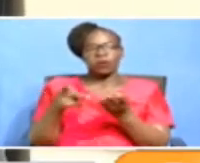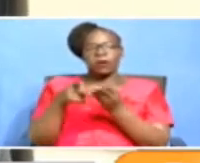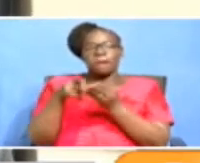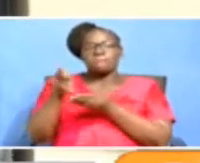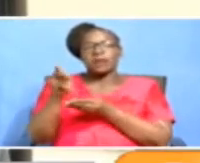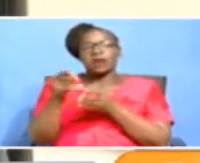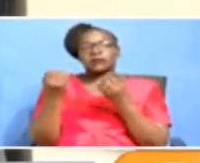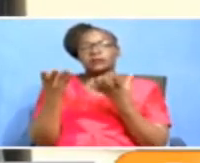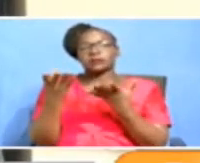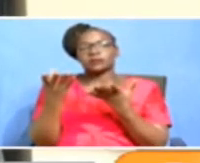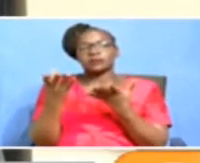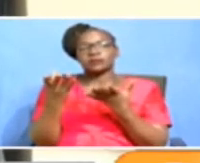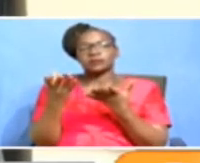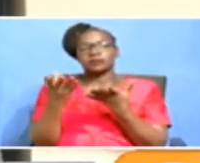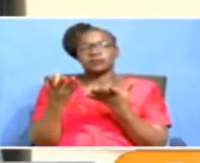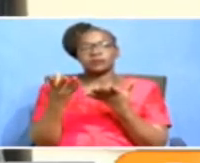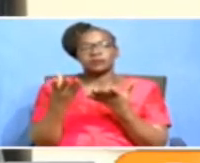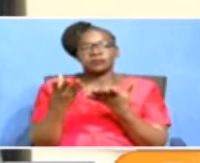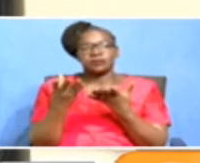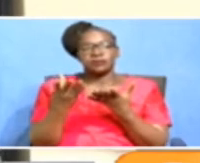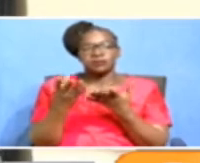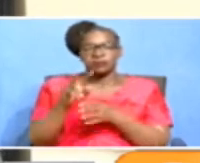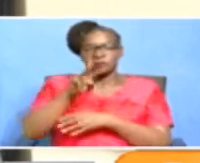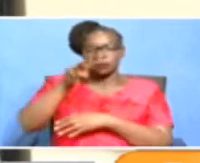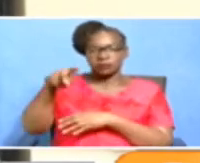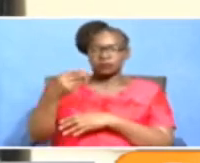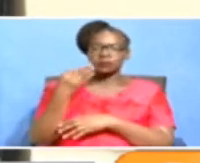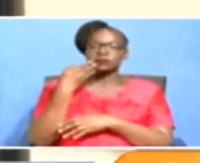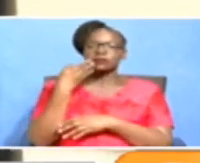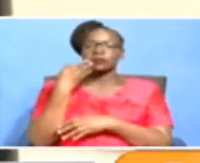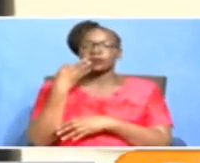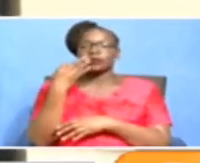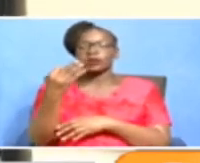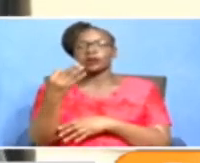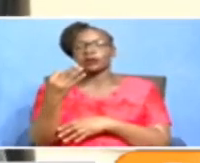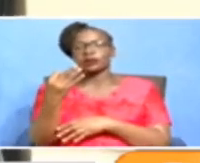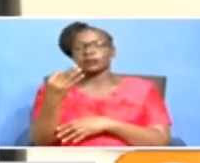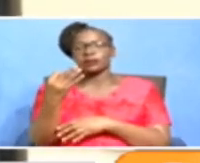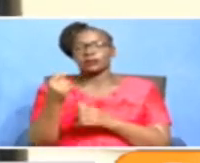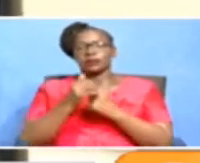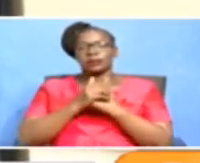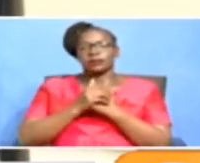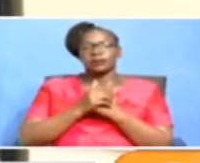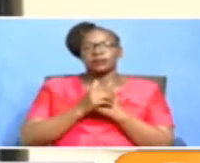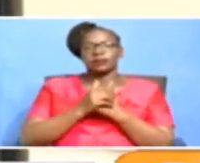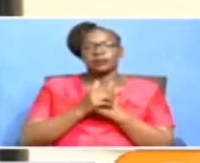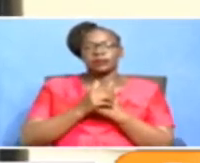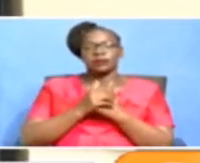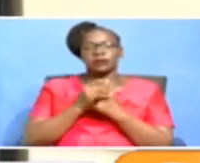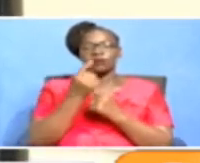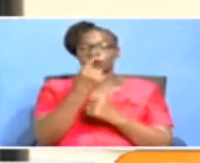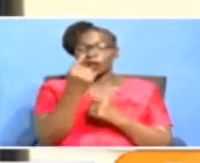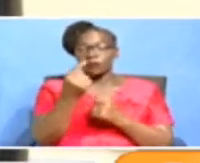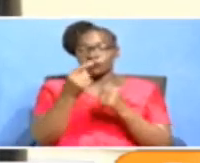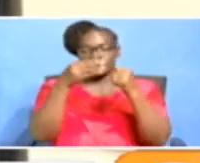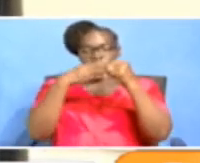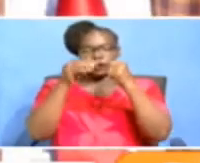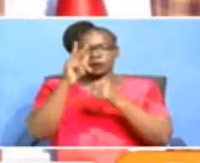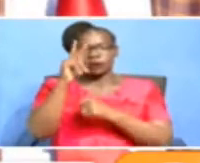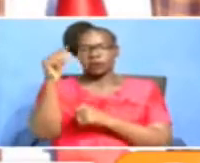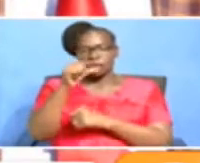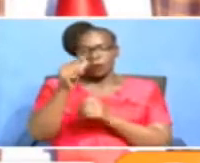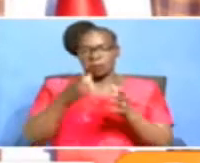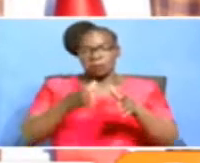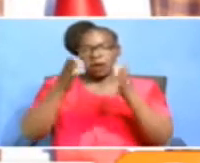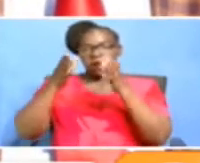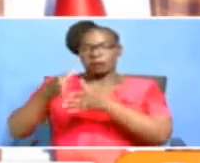of shillings, 2,300 shillings, per 90 kg bag. At